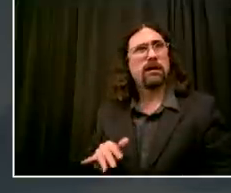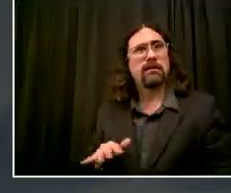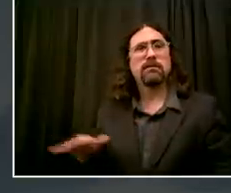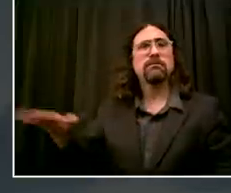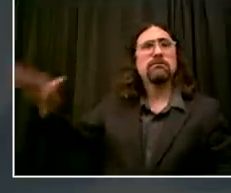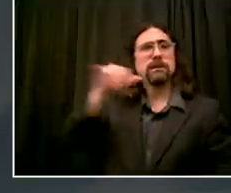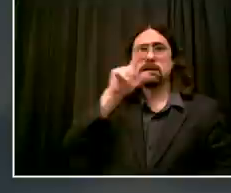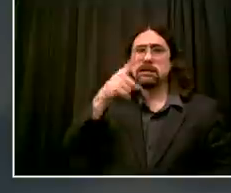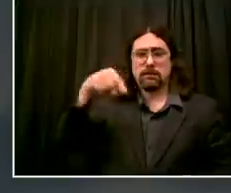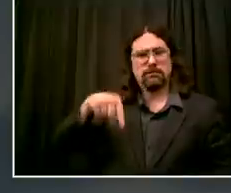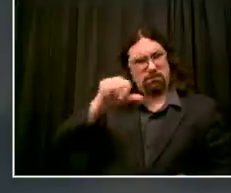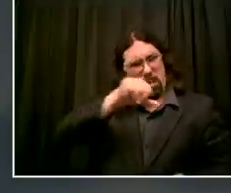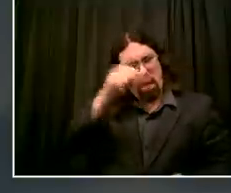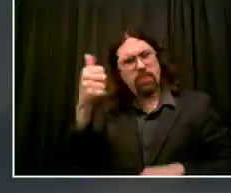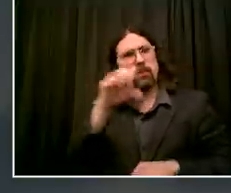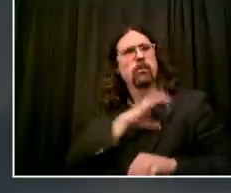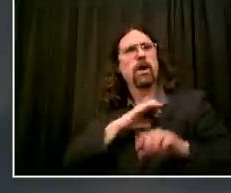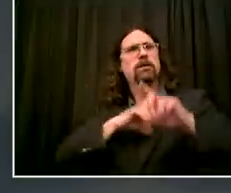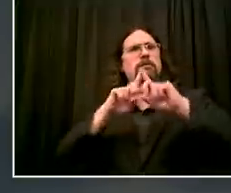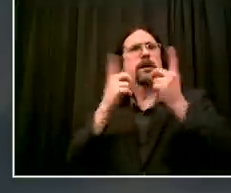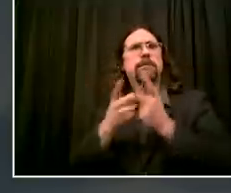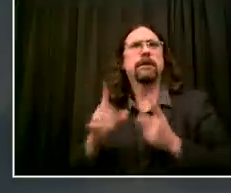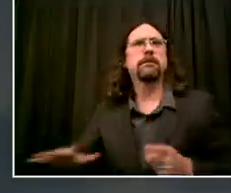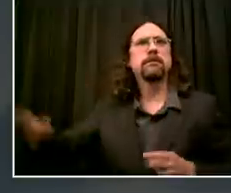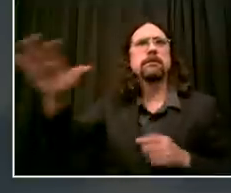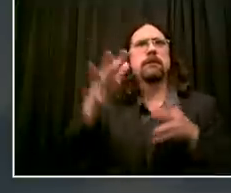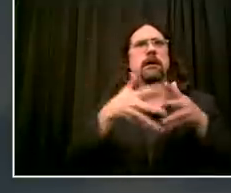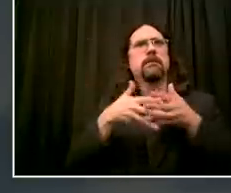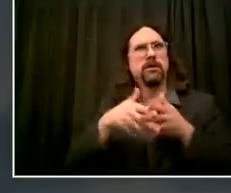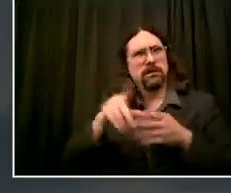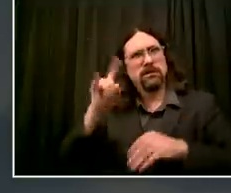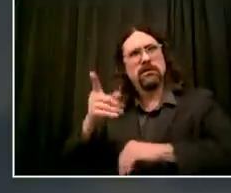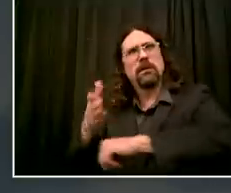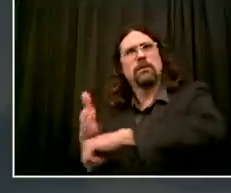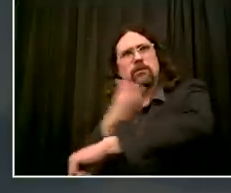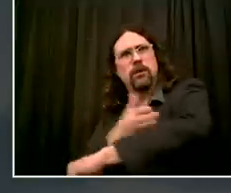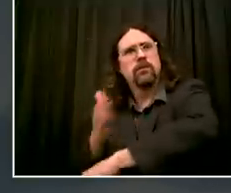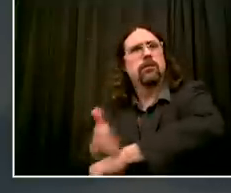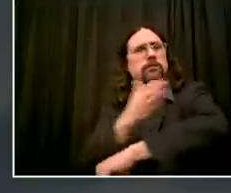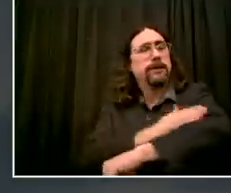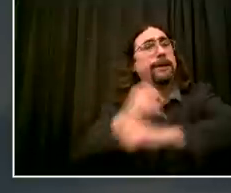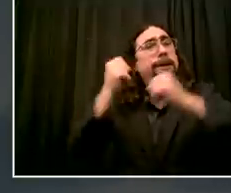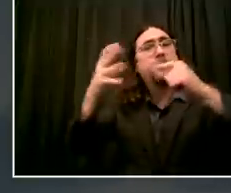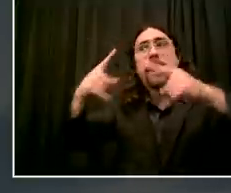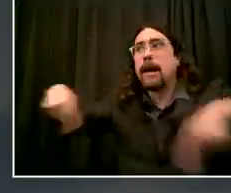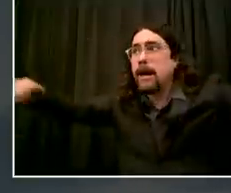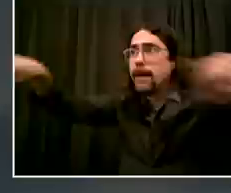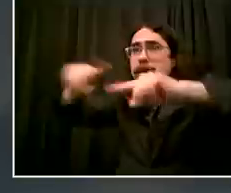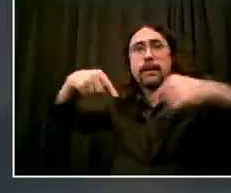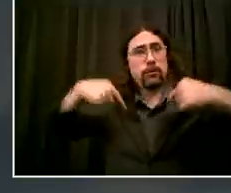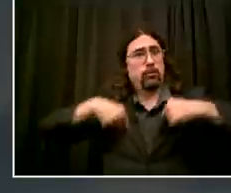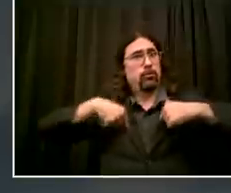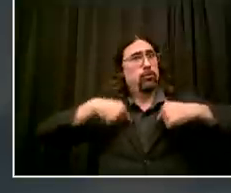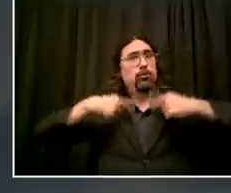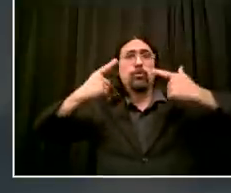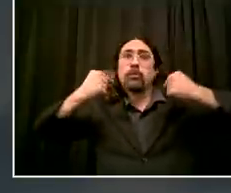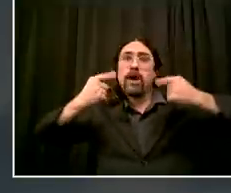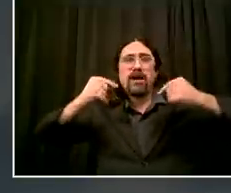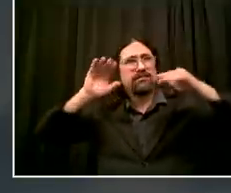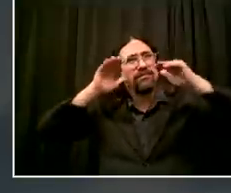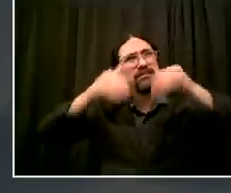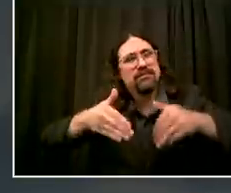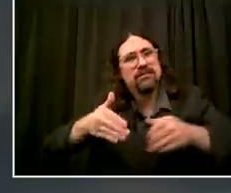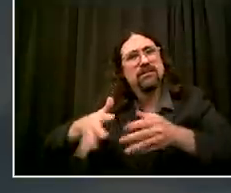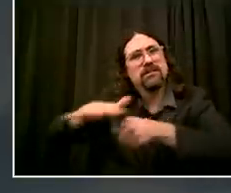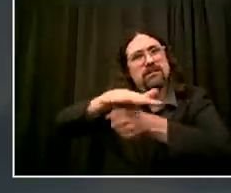reducing summonses and stops, having the lowest incarceration of any major city in this country, which is